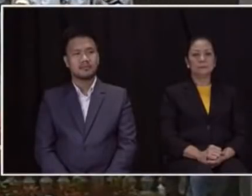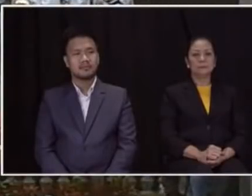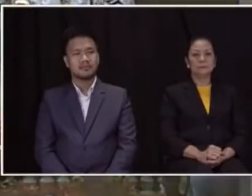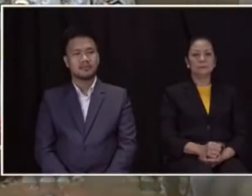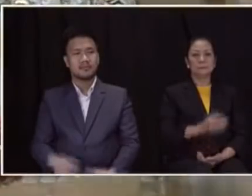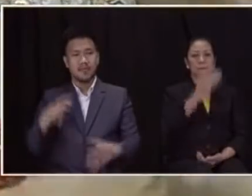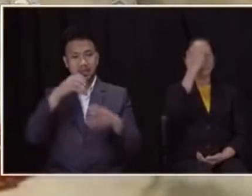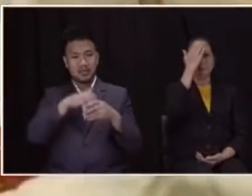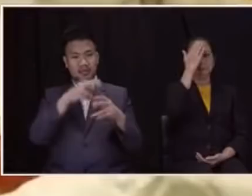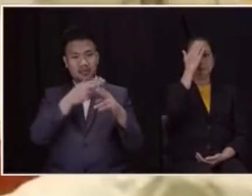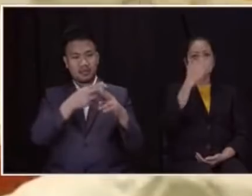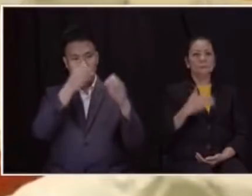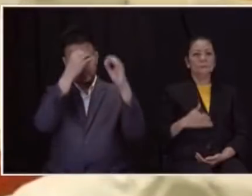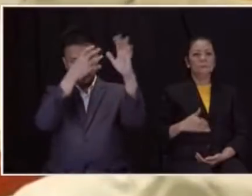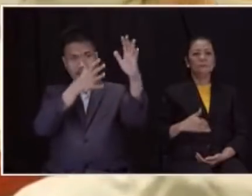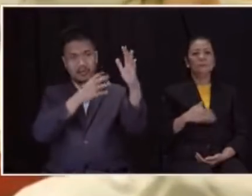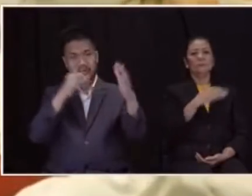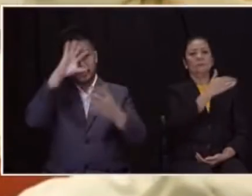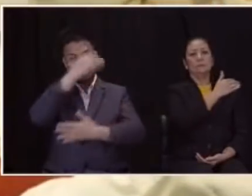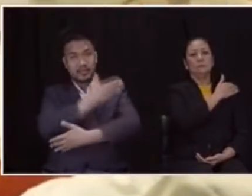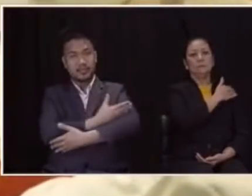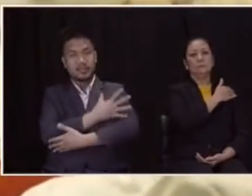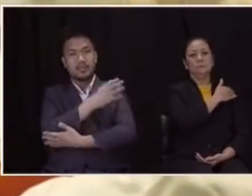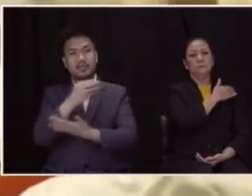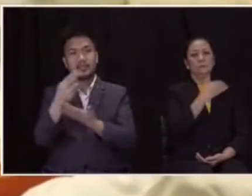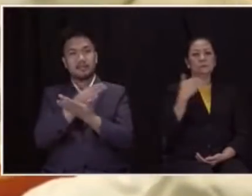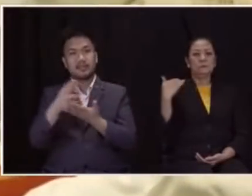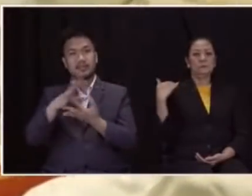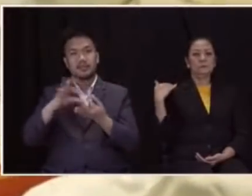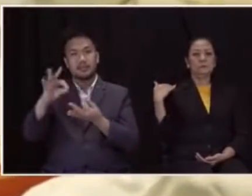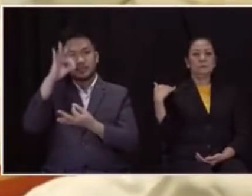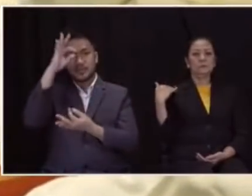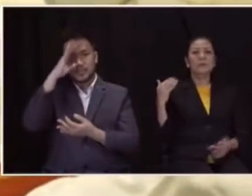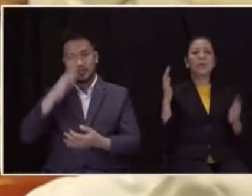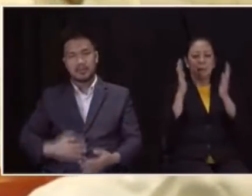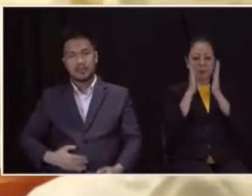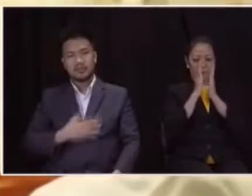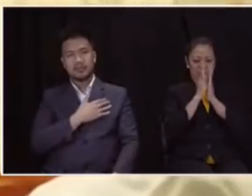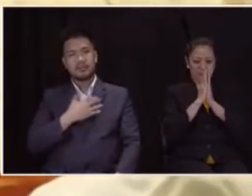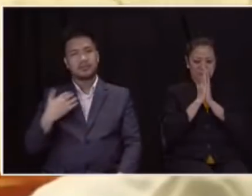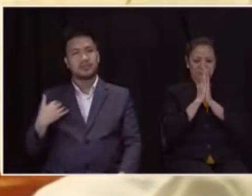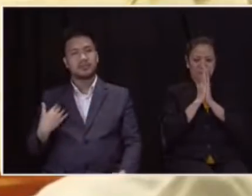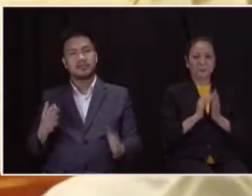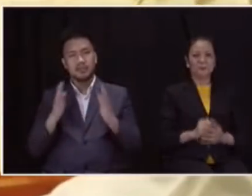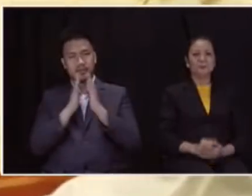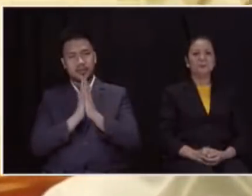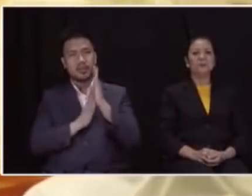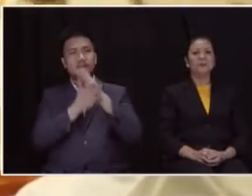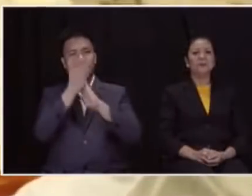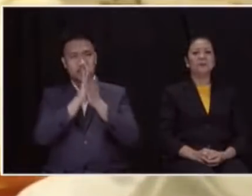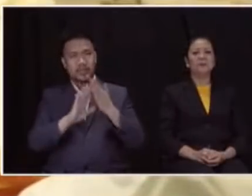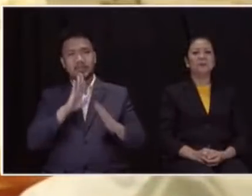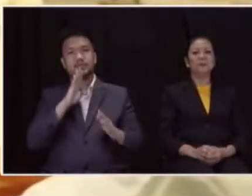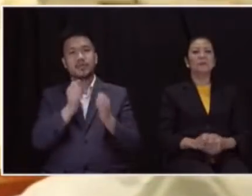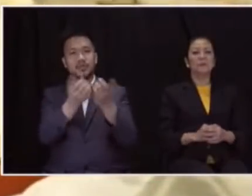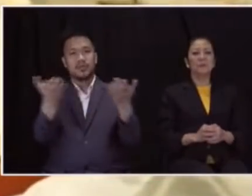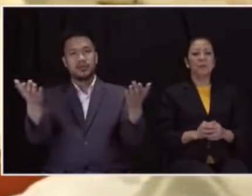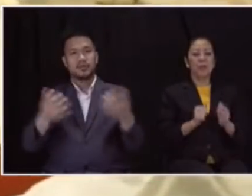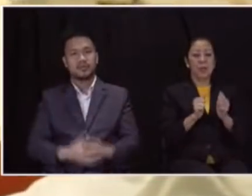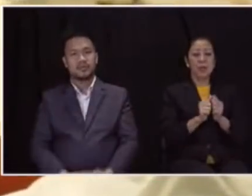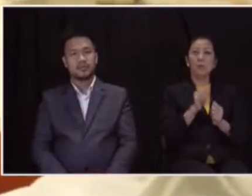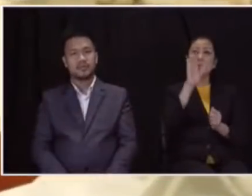In the name of the Father, and of the Son, and of the Holy Spirit. Amen. Peace be with you. And with